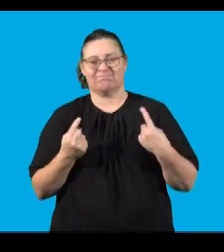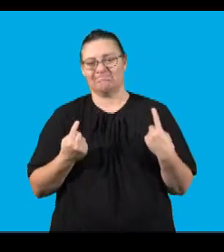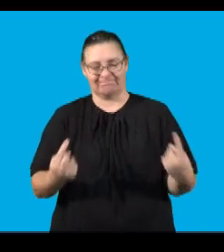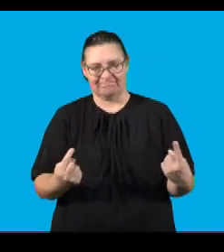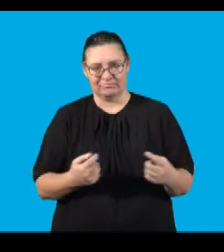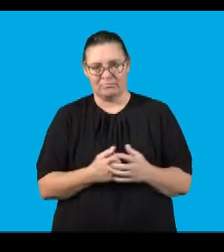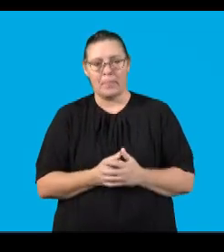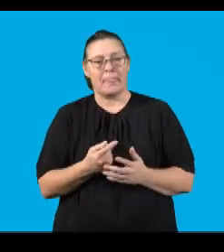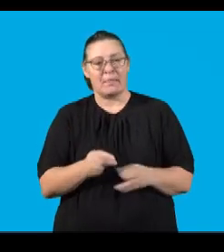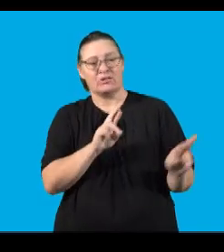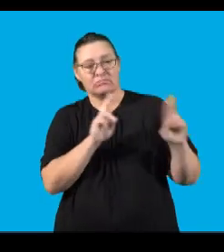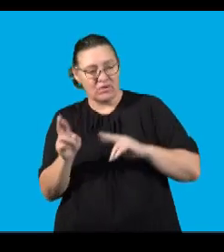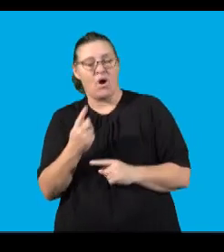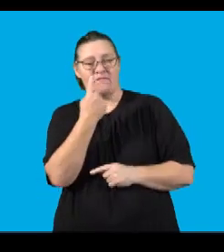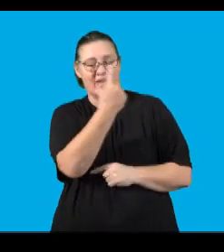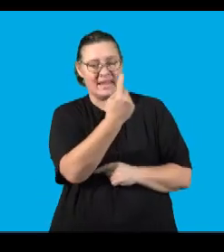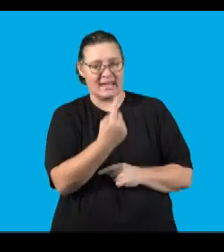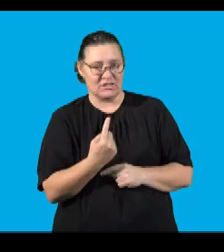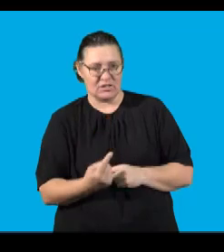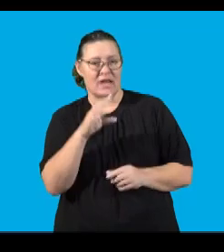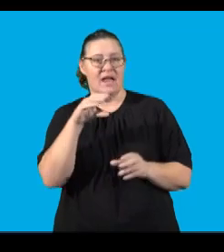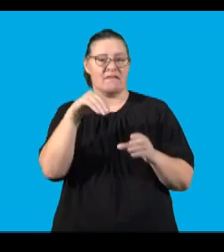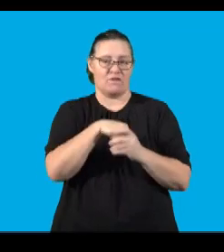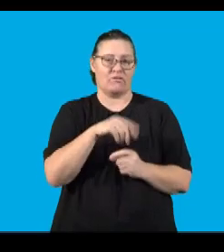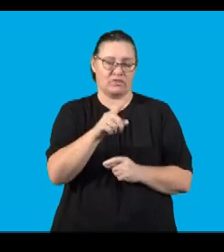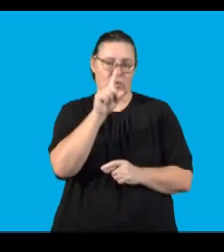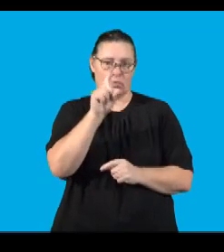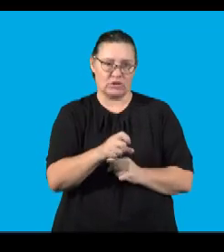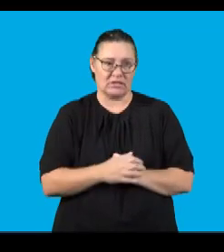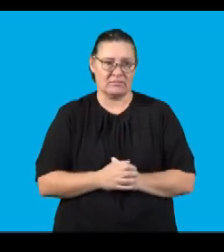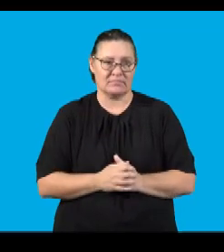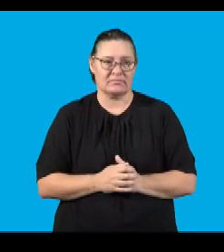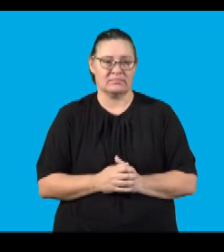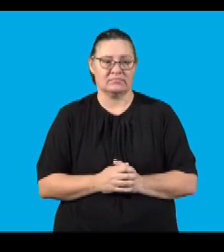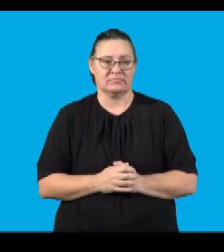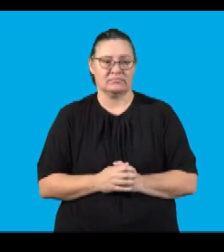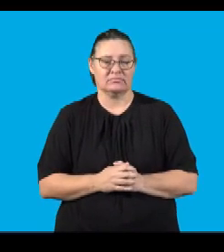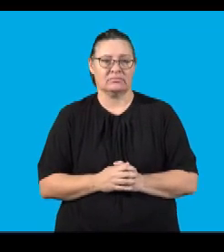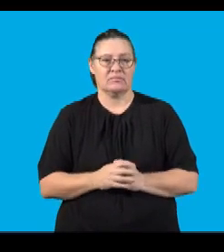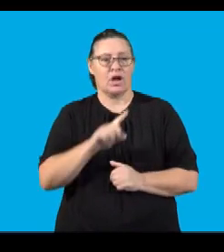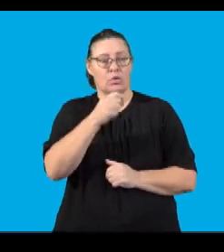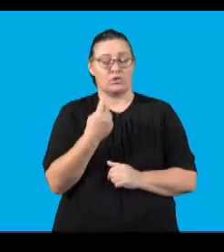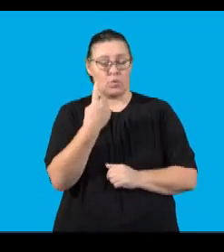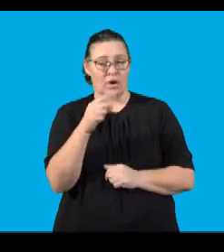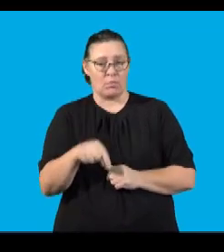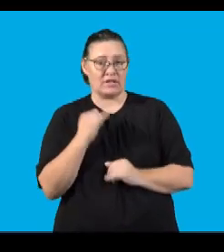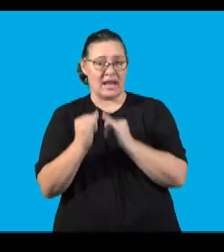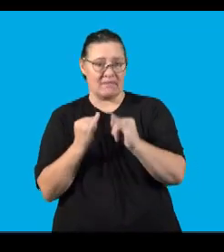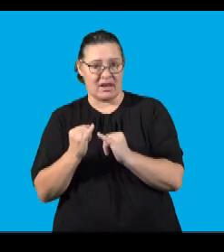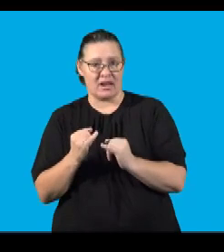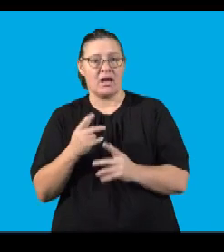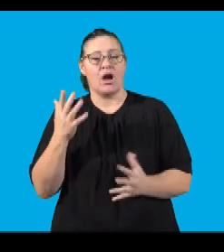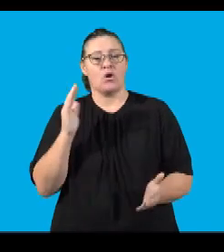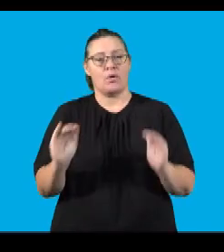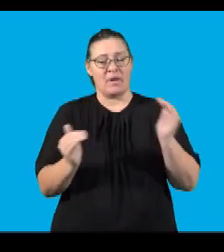situation. Make sure you refer to each of the elements included in the question. Then question 1.11